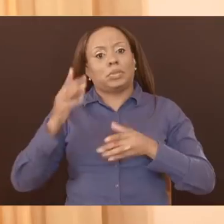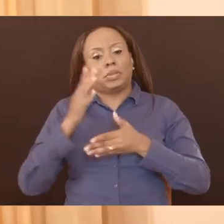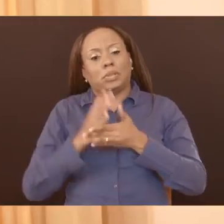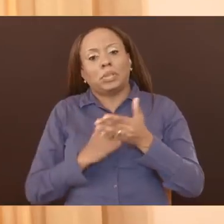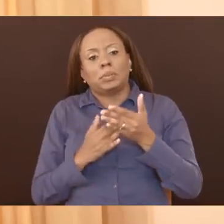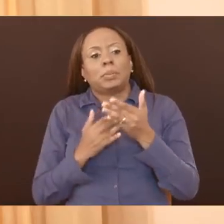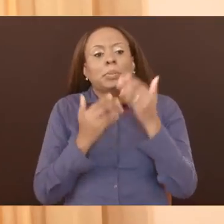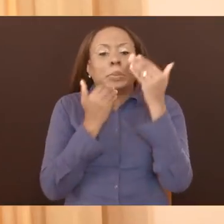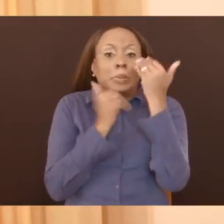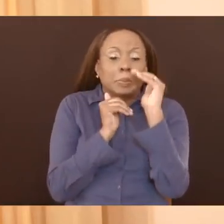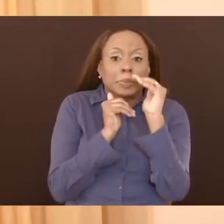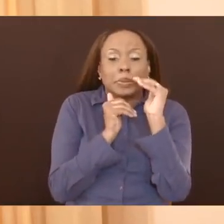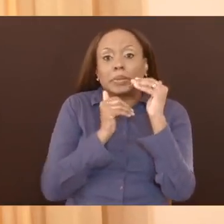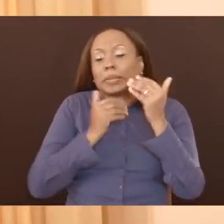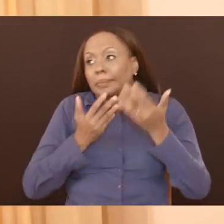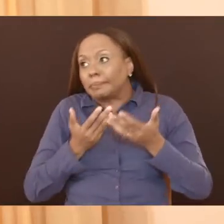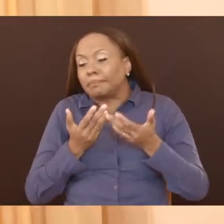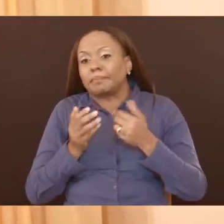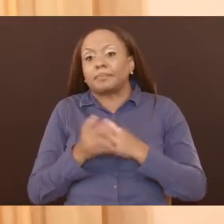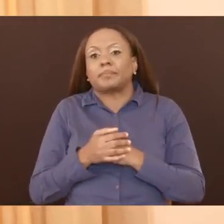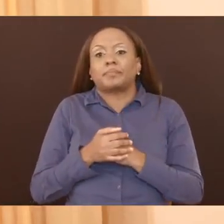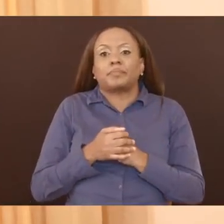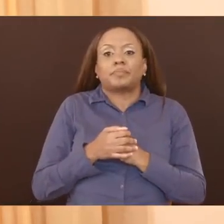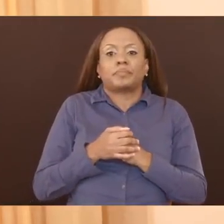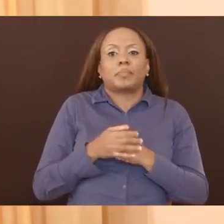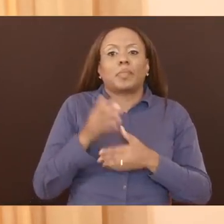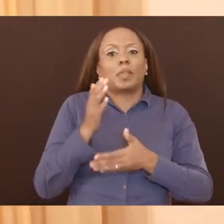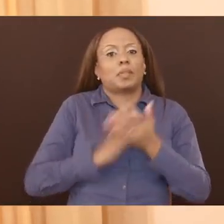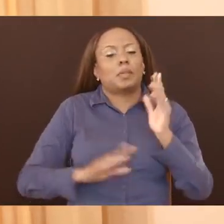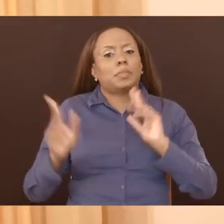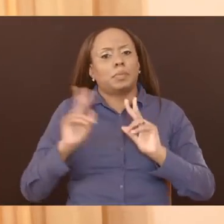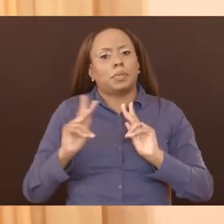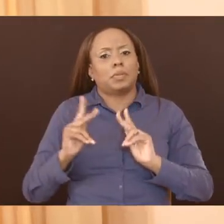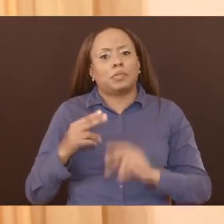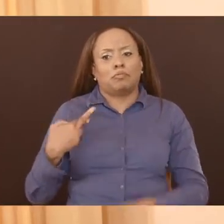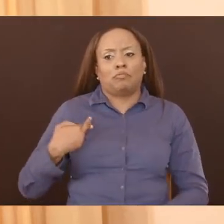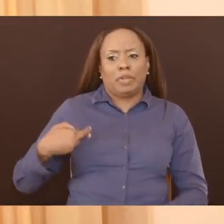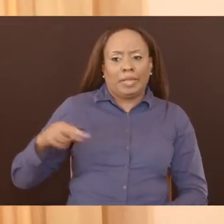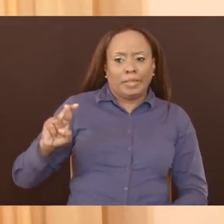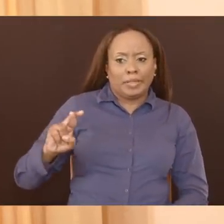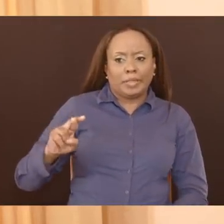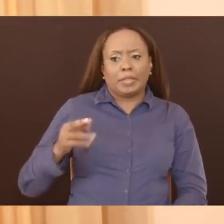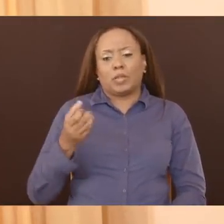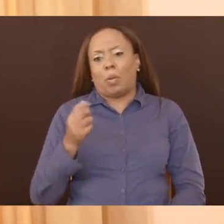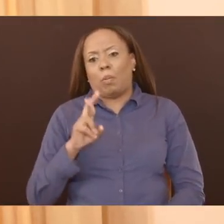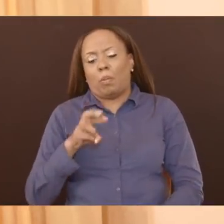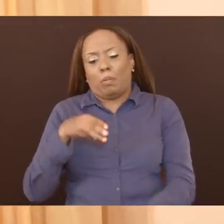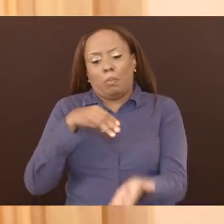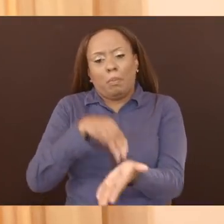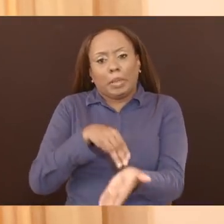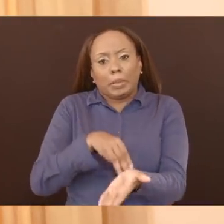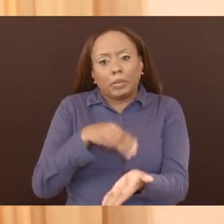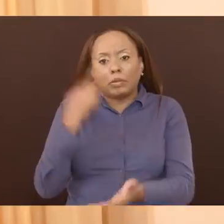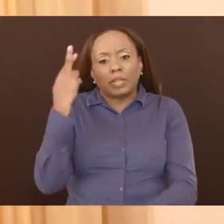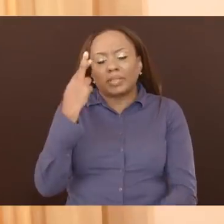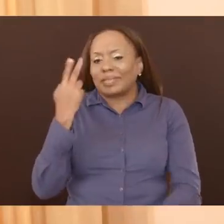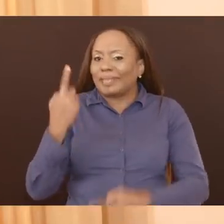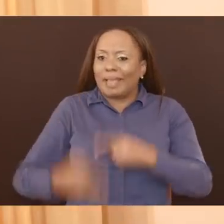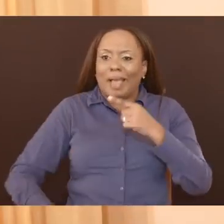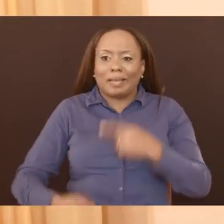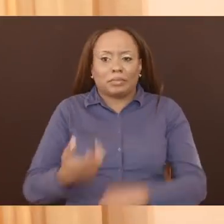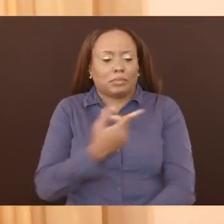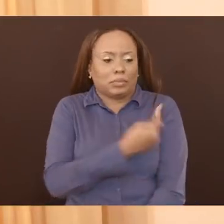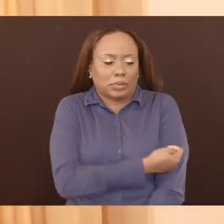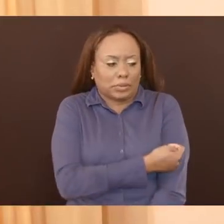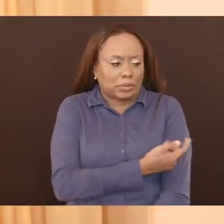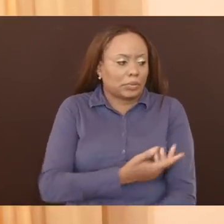And then there are those who will, for religious reasons or medical reasons, not be able to do it. But where does that leave us, as we've said from the